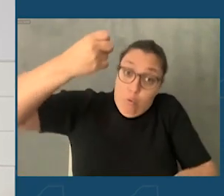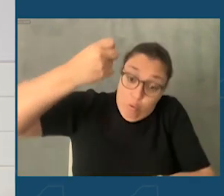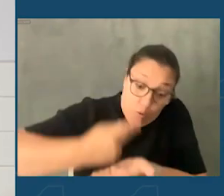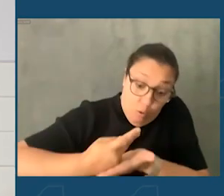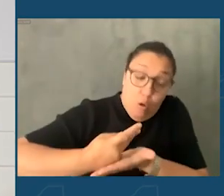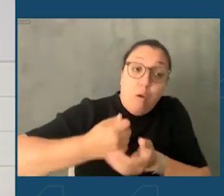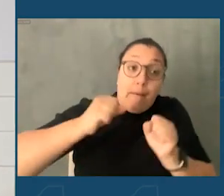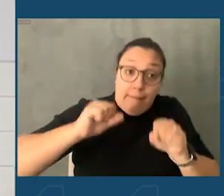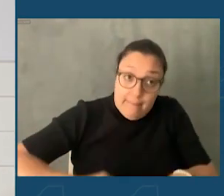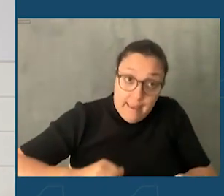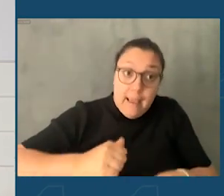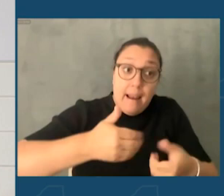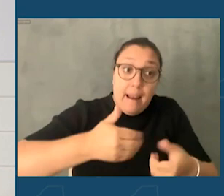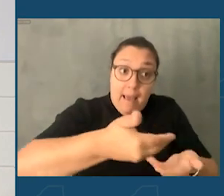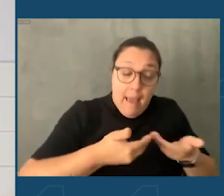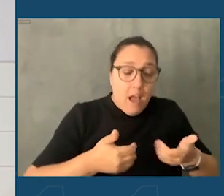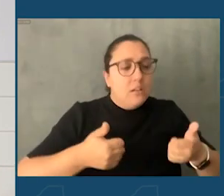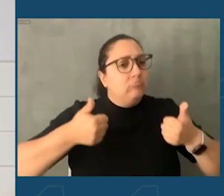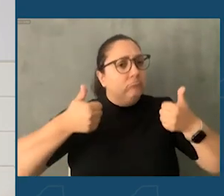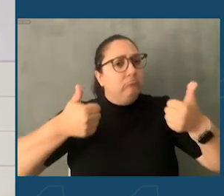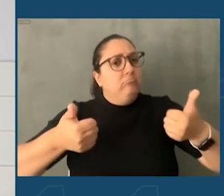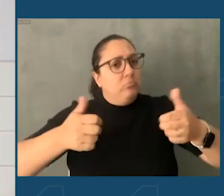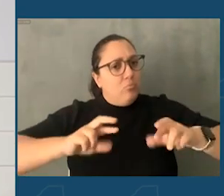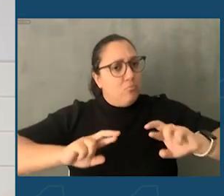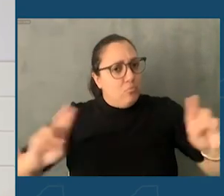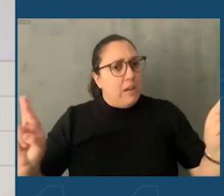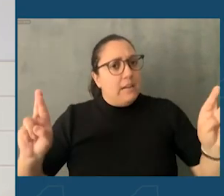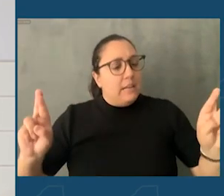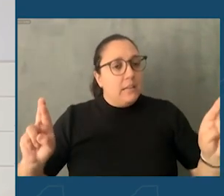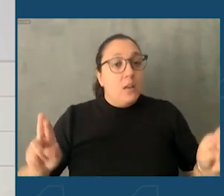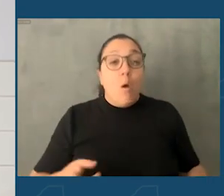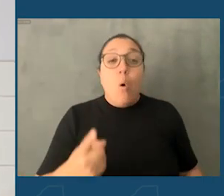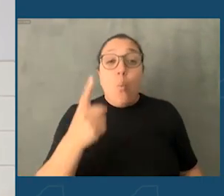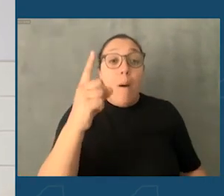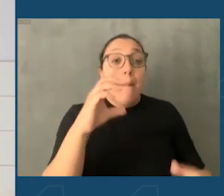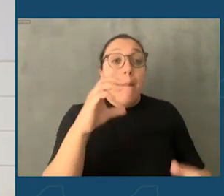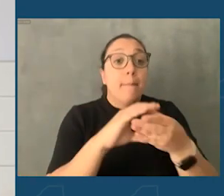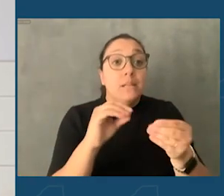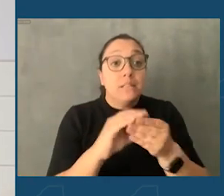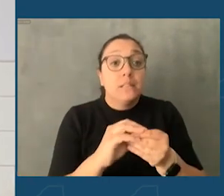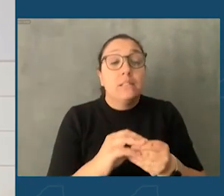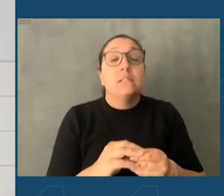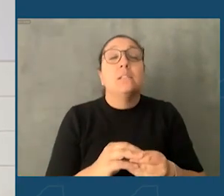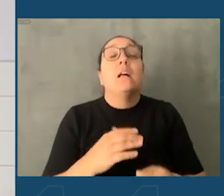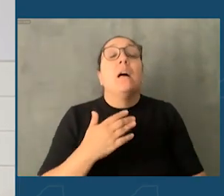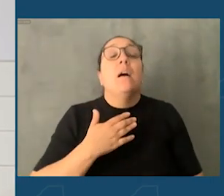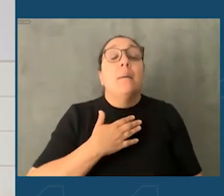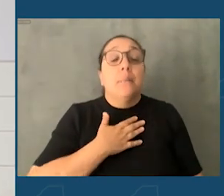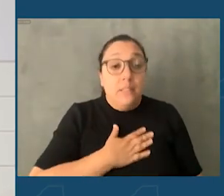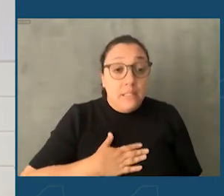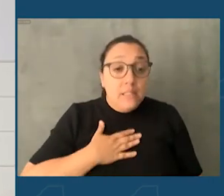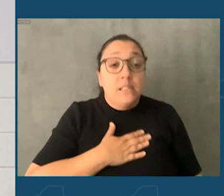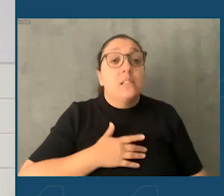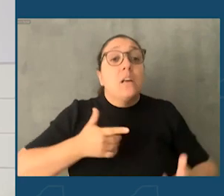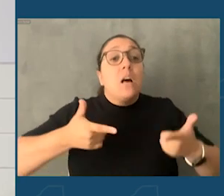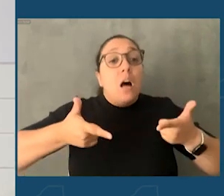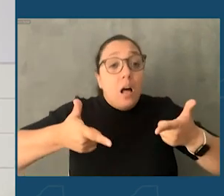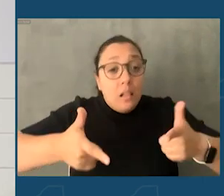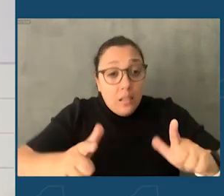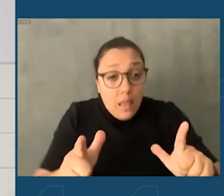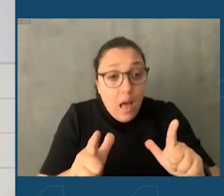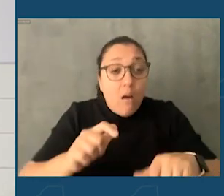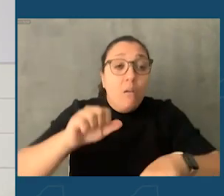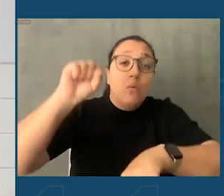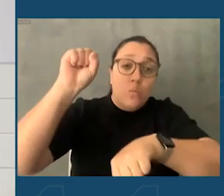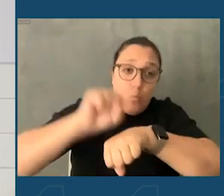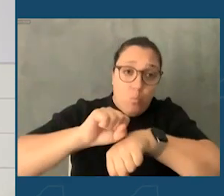We have one message: let them work. That is our clear